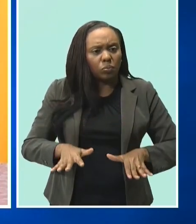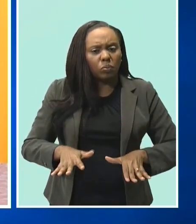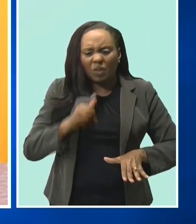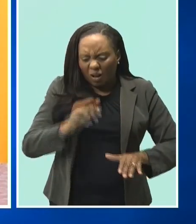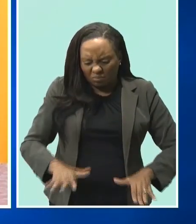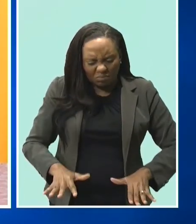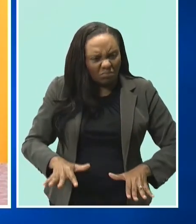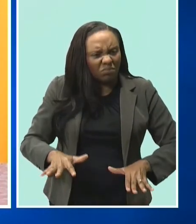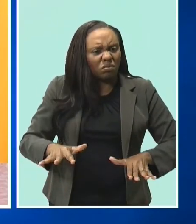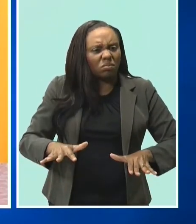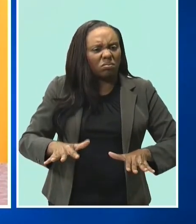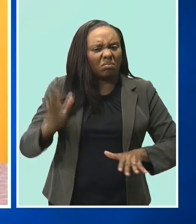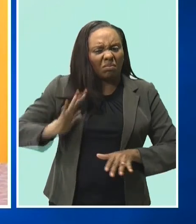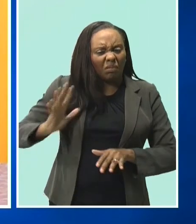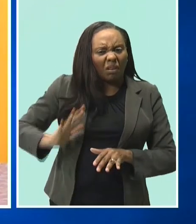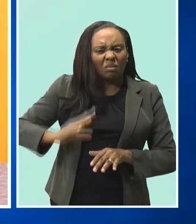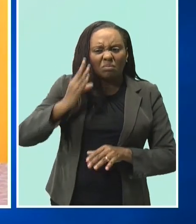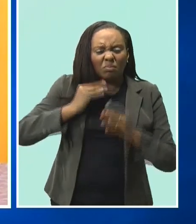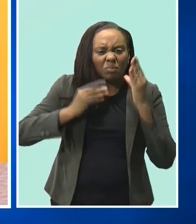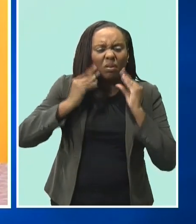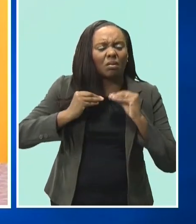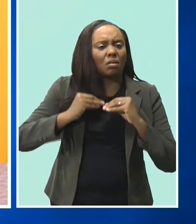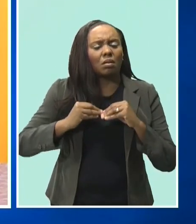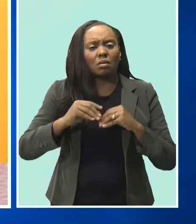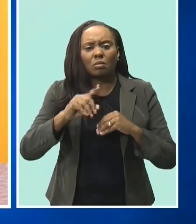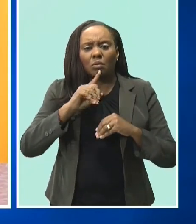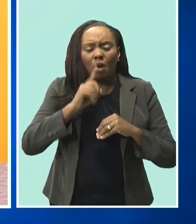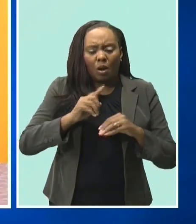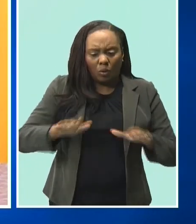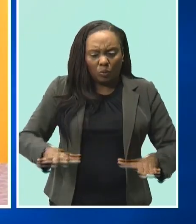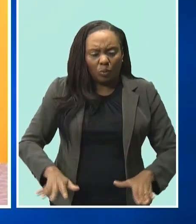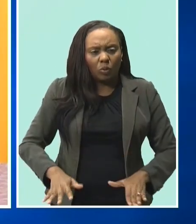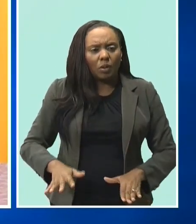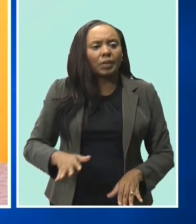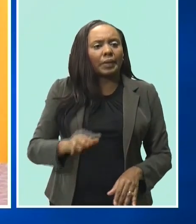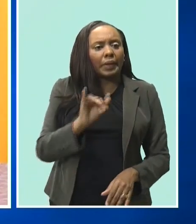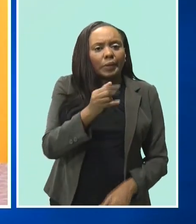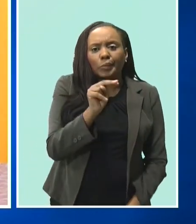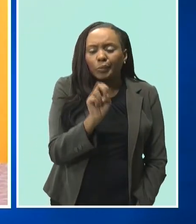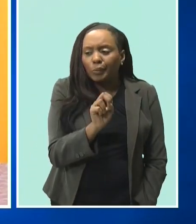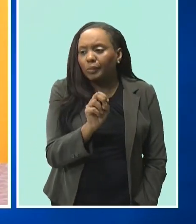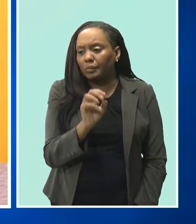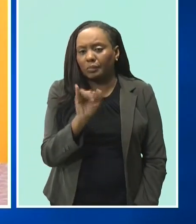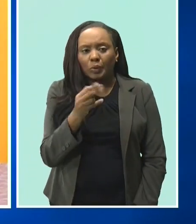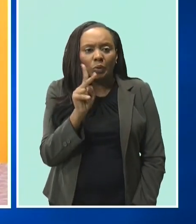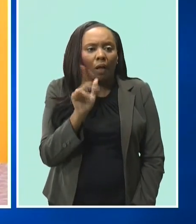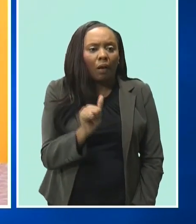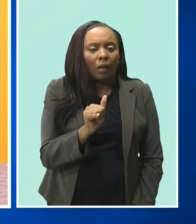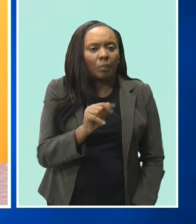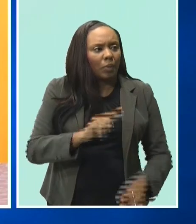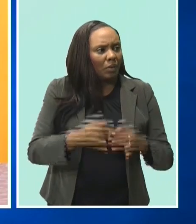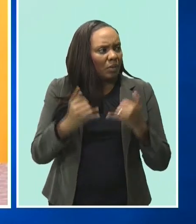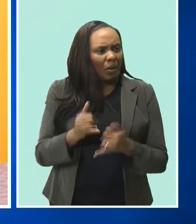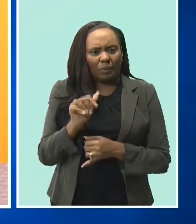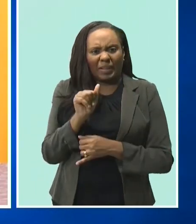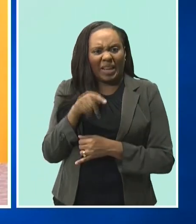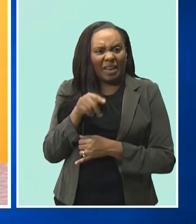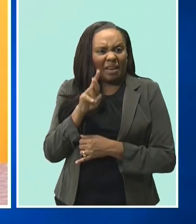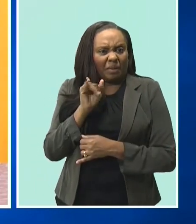to online learning has highlighted a digital divide, with students not having ready access to computers and the internet.